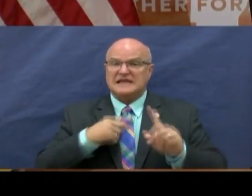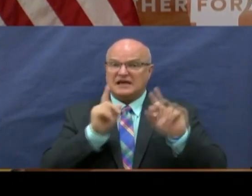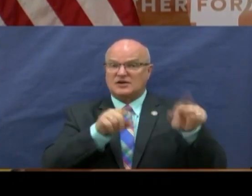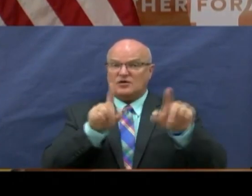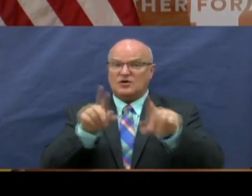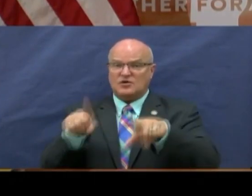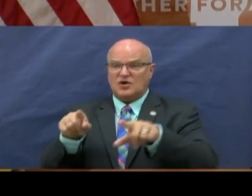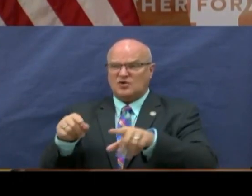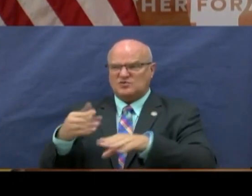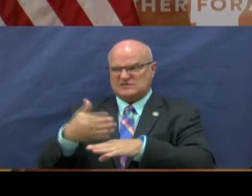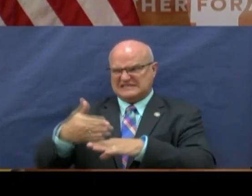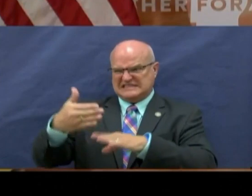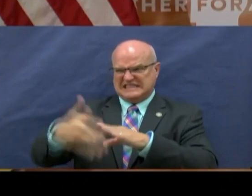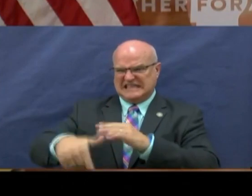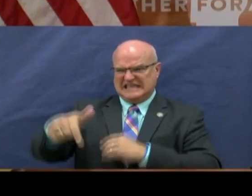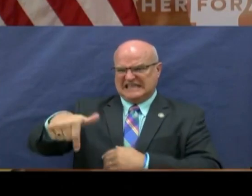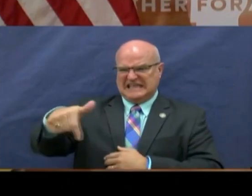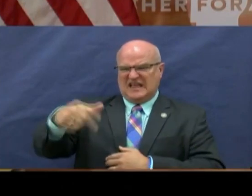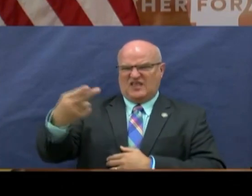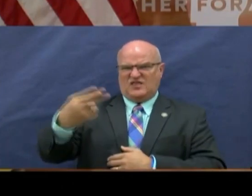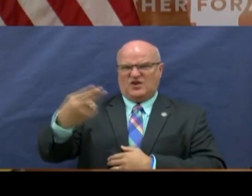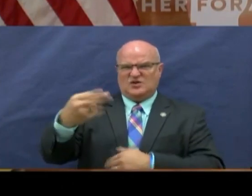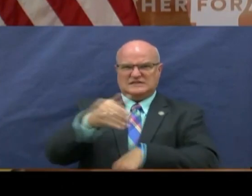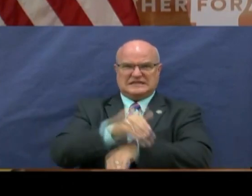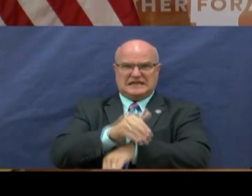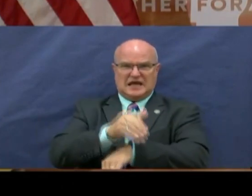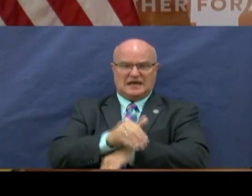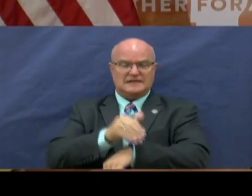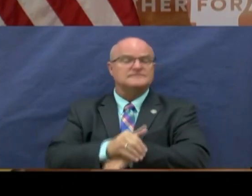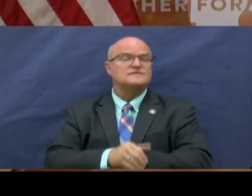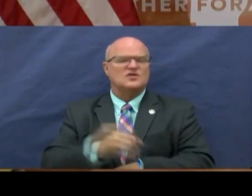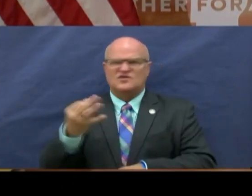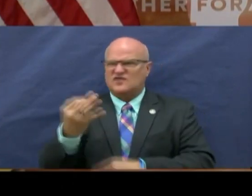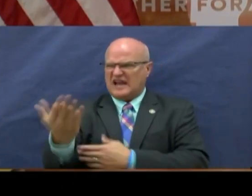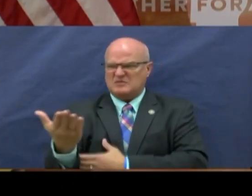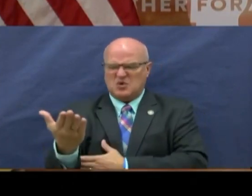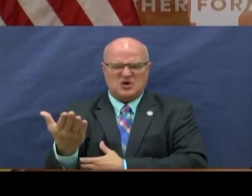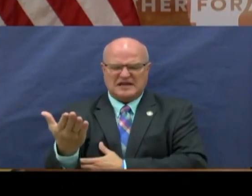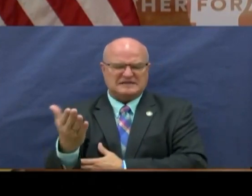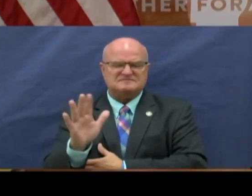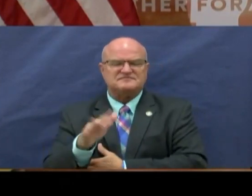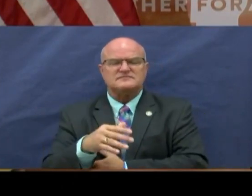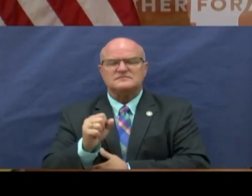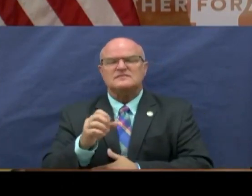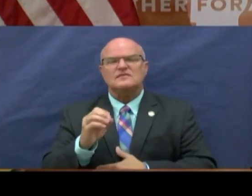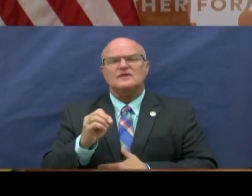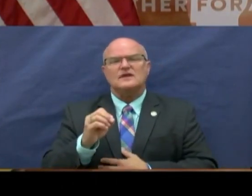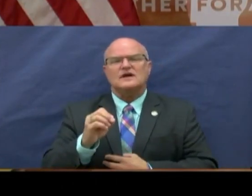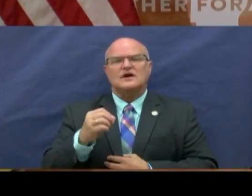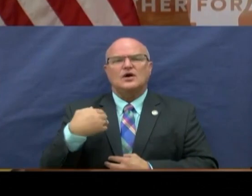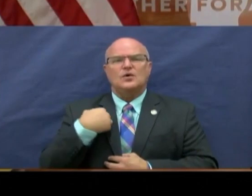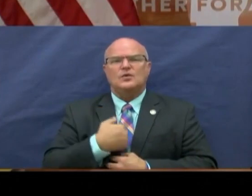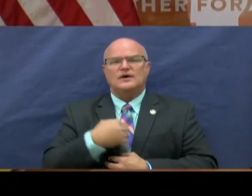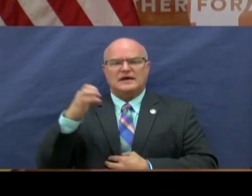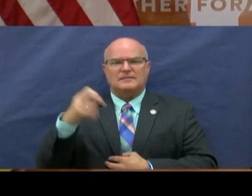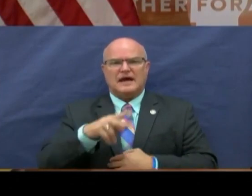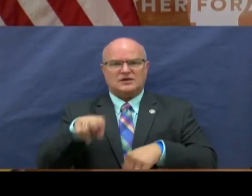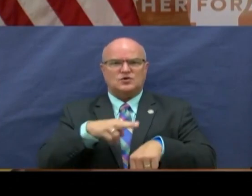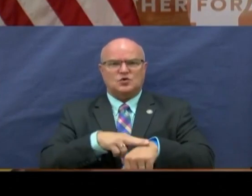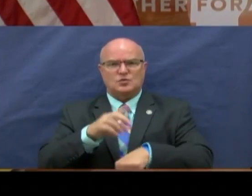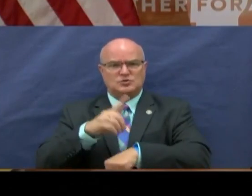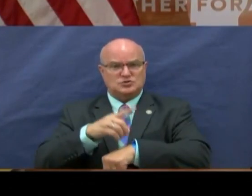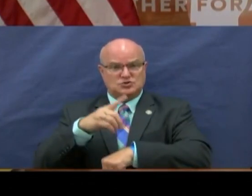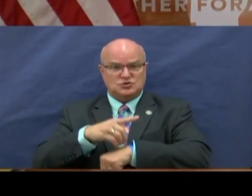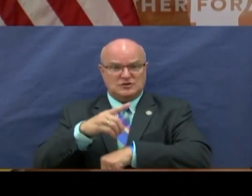end this Thursday evening or Friday morning early, and so we'll get back to normal